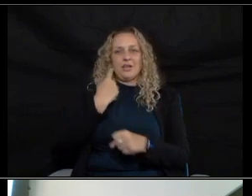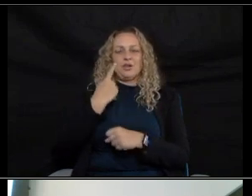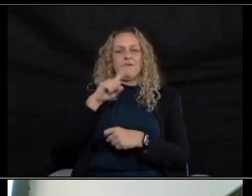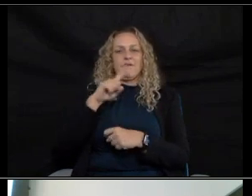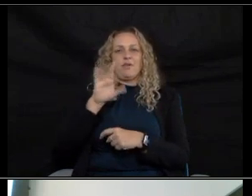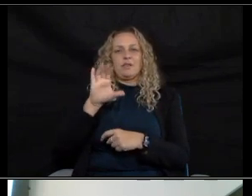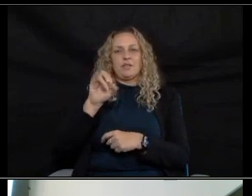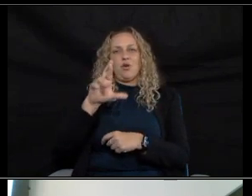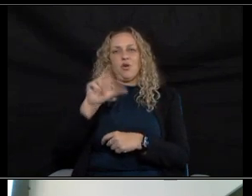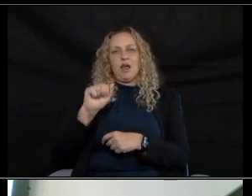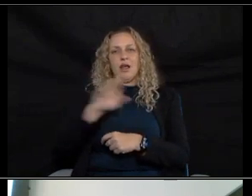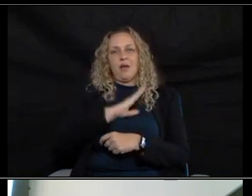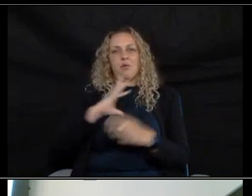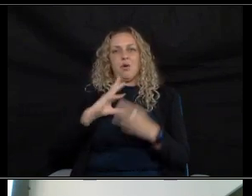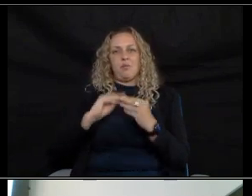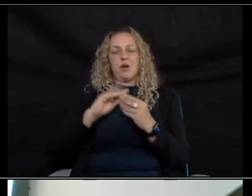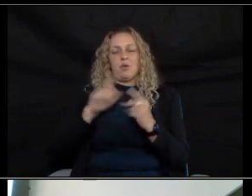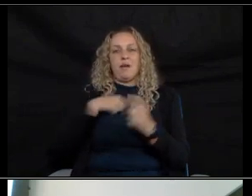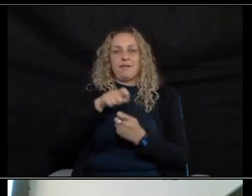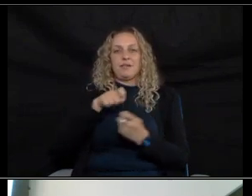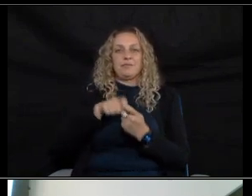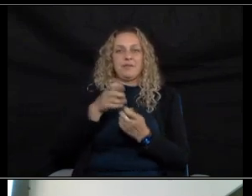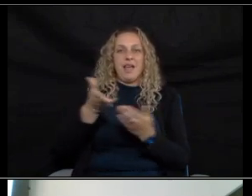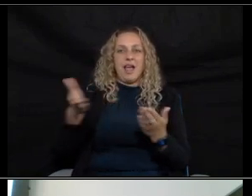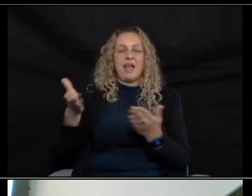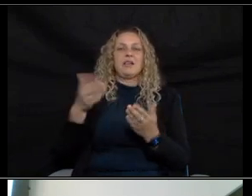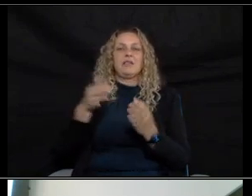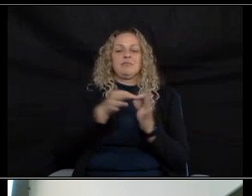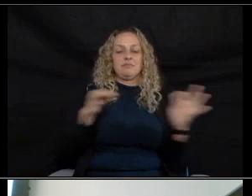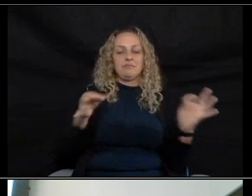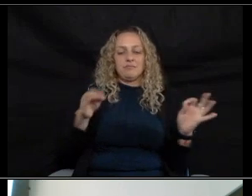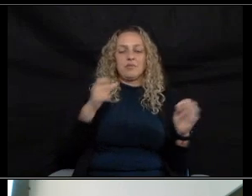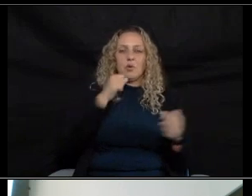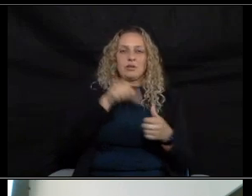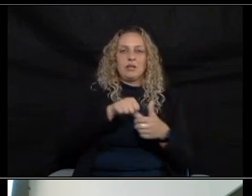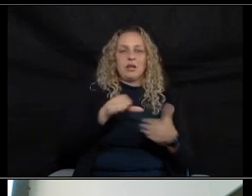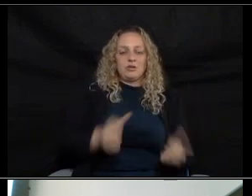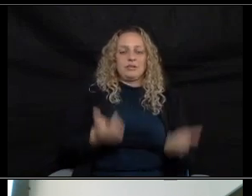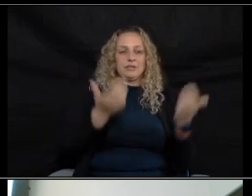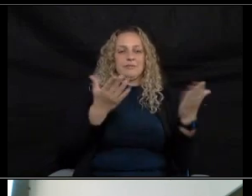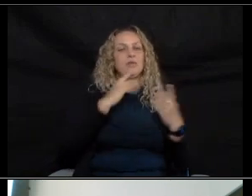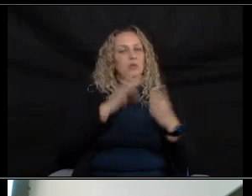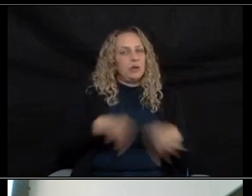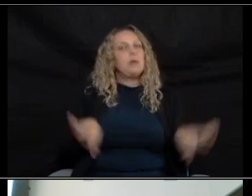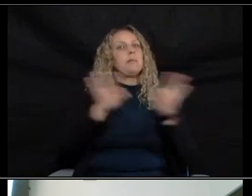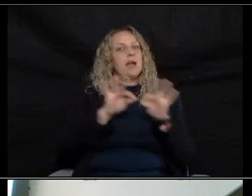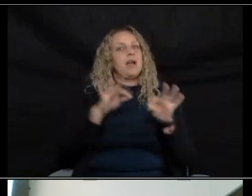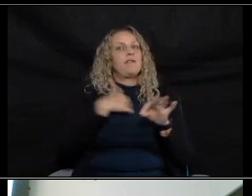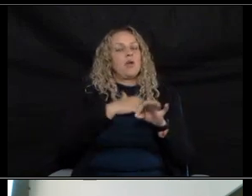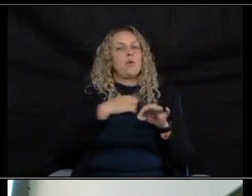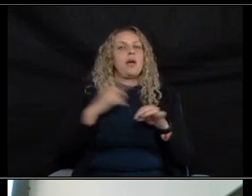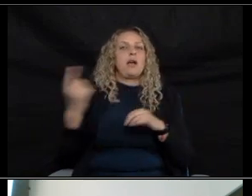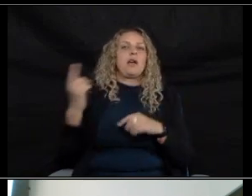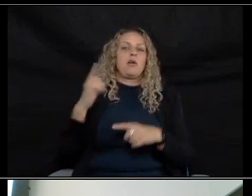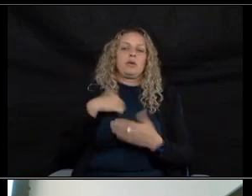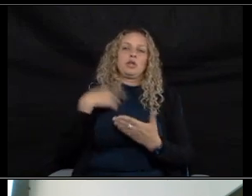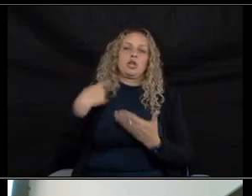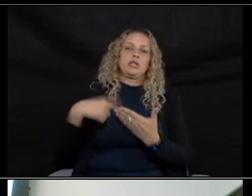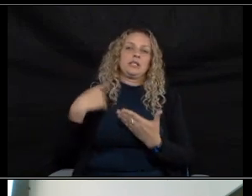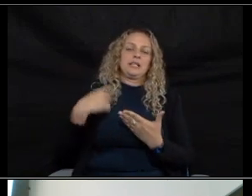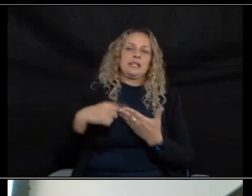which is when we have a specific item or if someone submits a letter, I think that it's imperative that as an elected body, we start discussing the